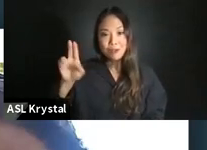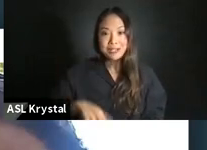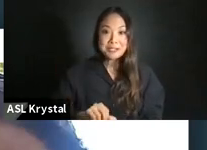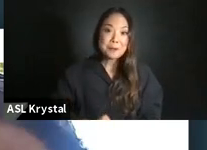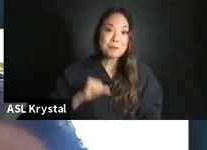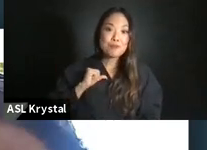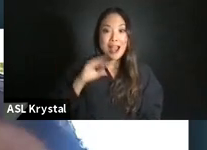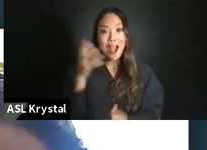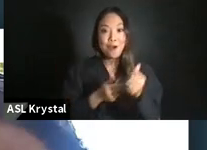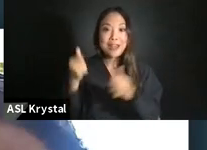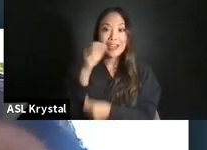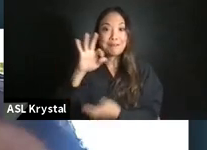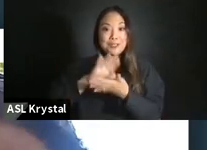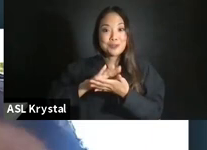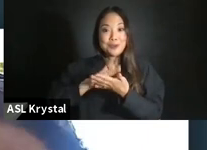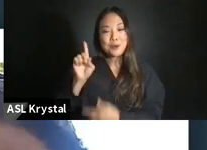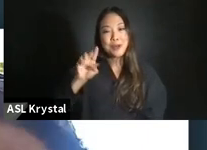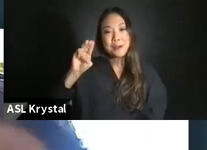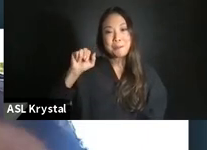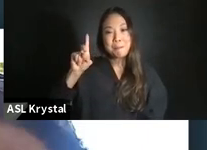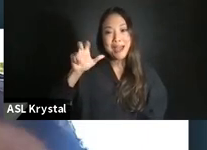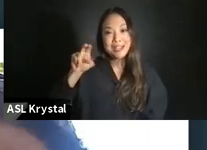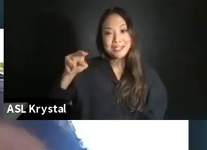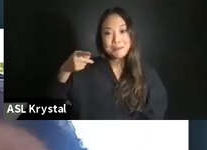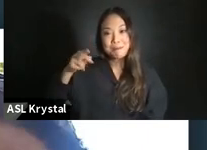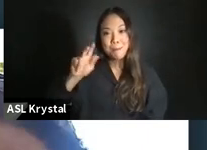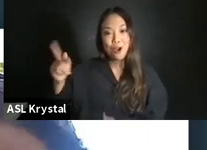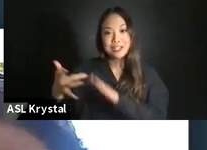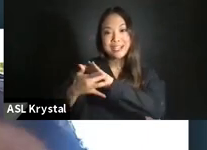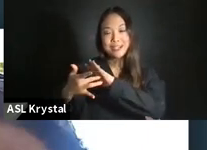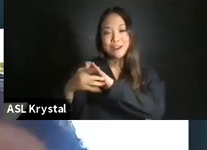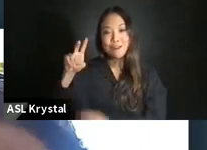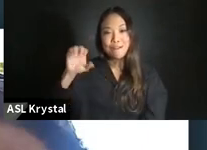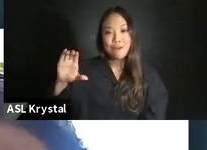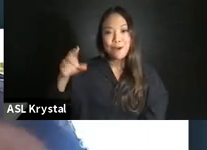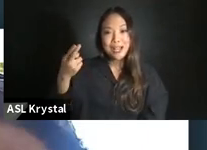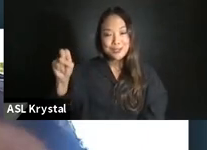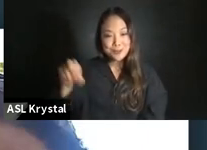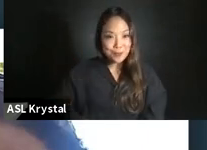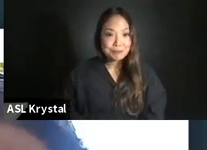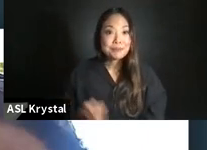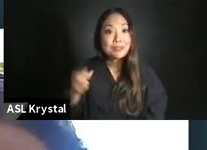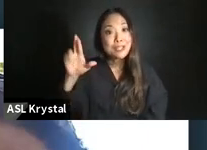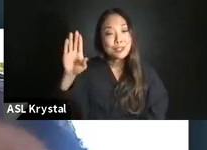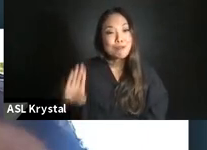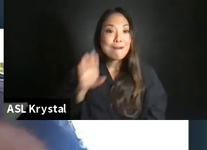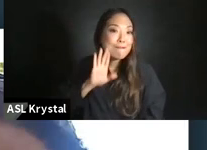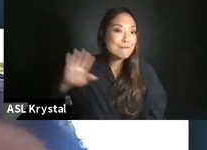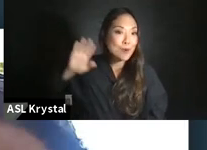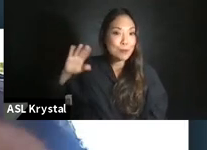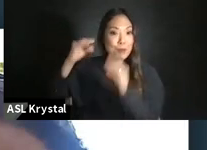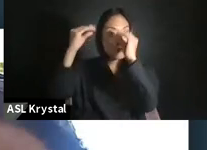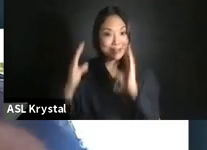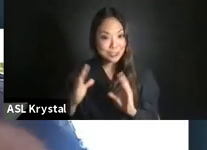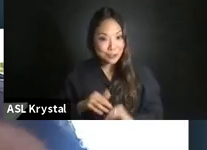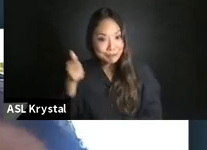school at madison park technical vocational high school dr brown is a former professor he also